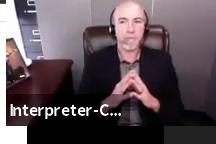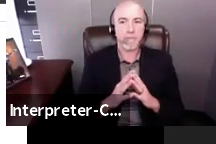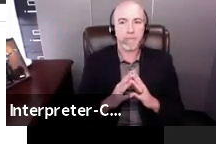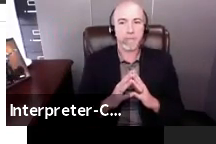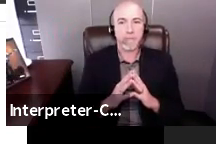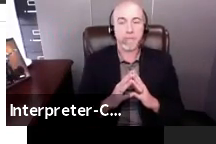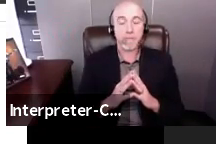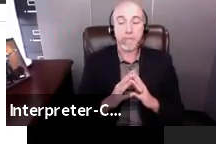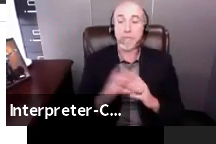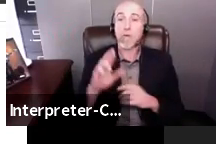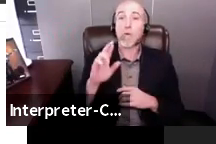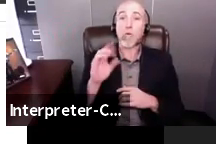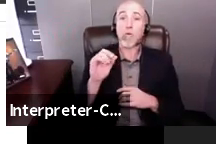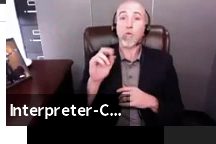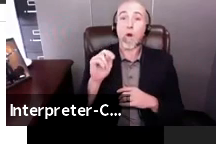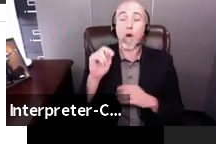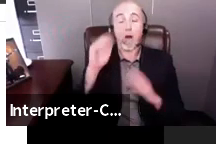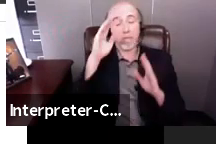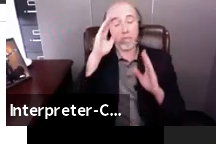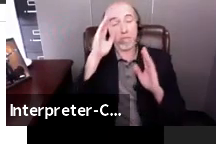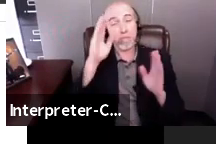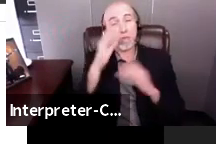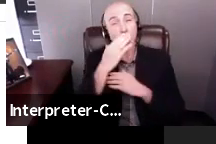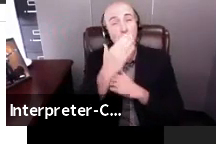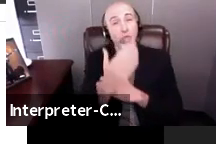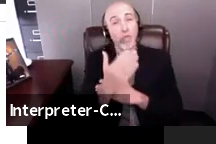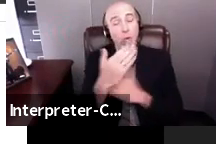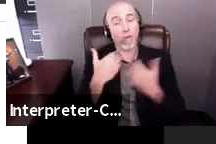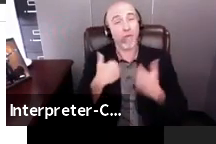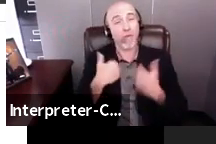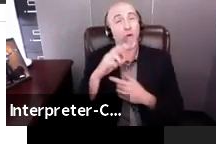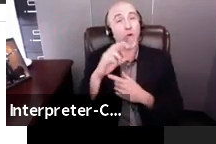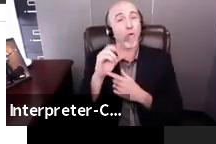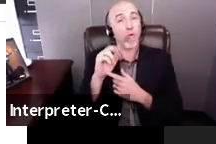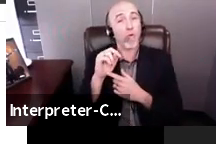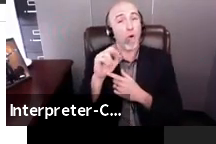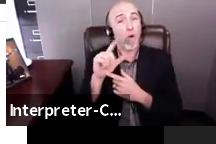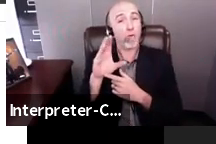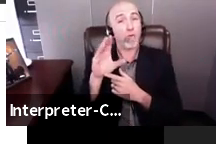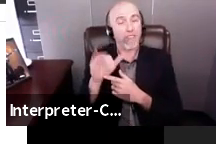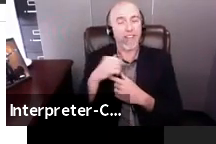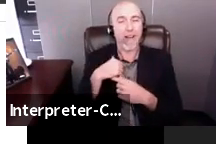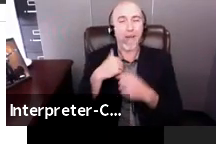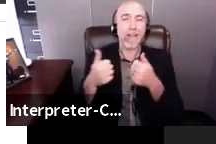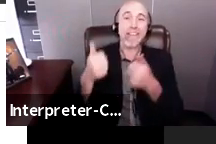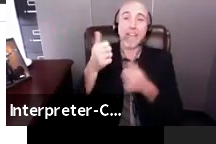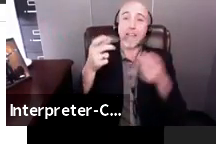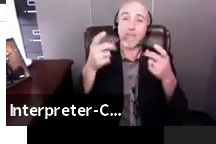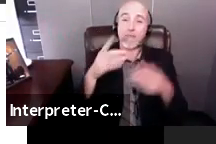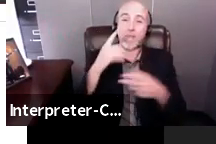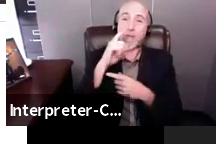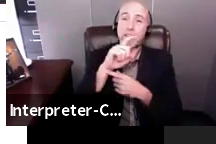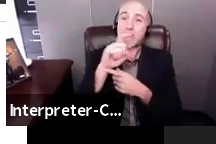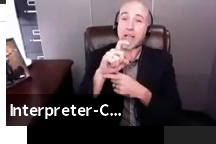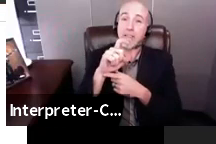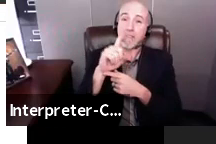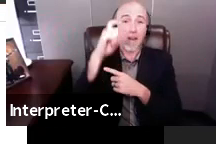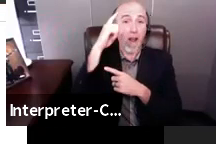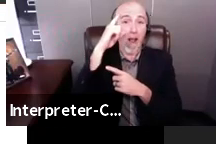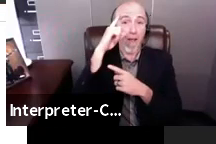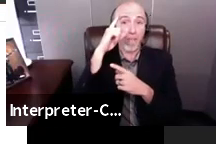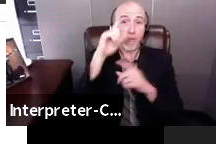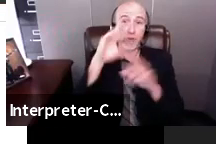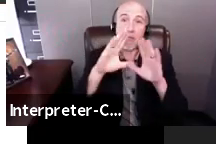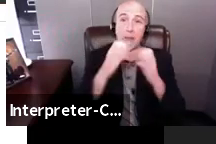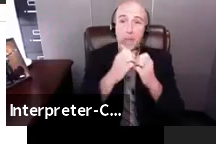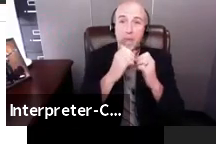Good morning, everybody. My name is Ron Lucey. I'm the executive director of the Texas Governor's Committee on People with Disabilities. We're going to